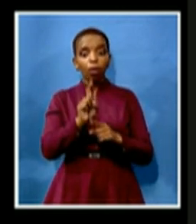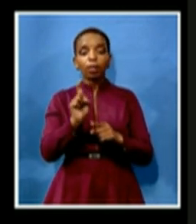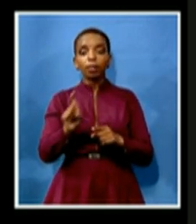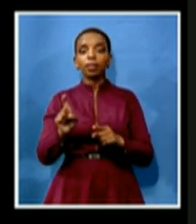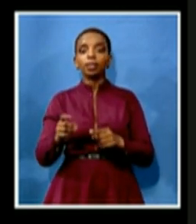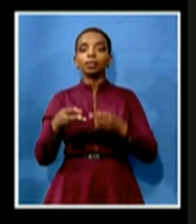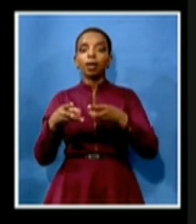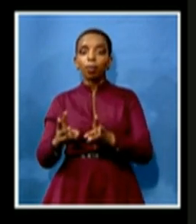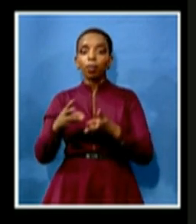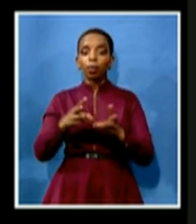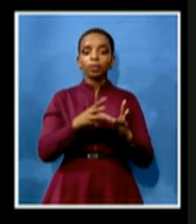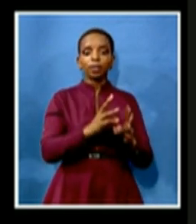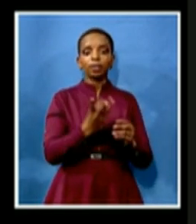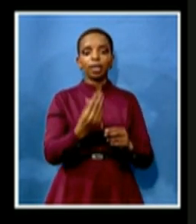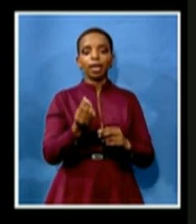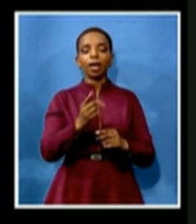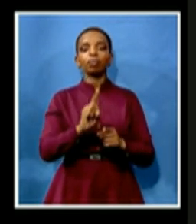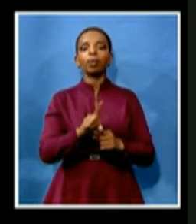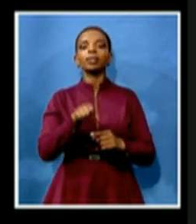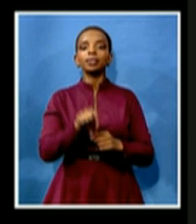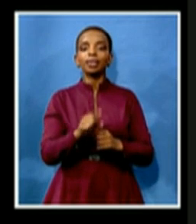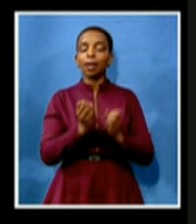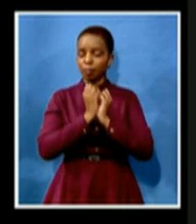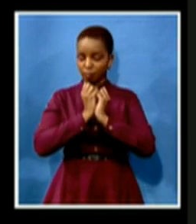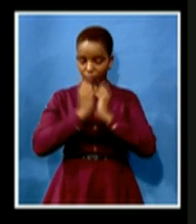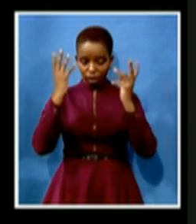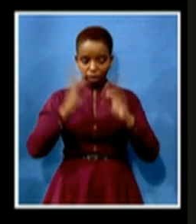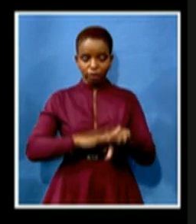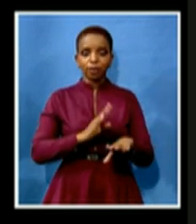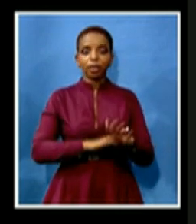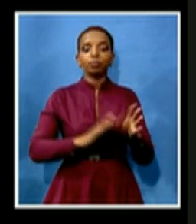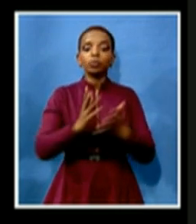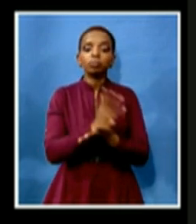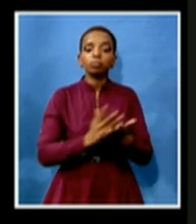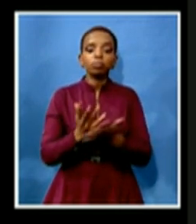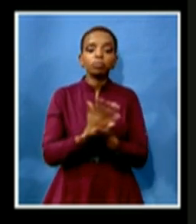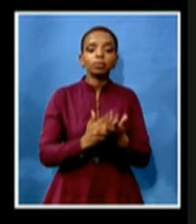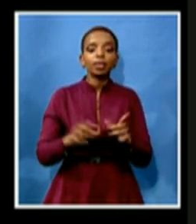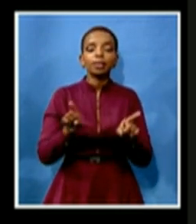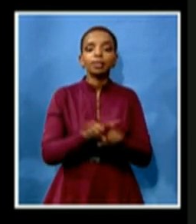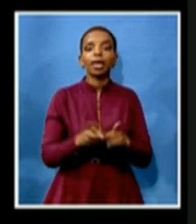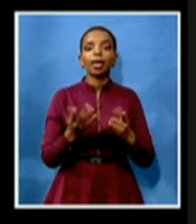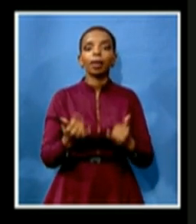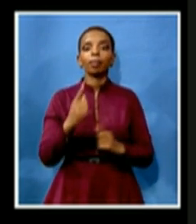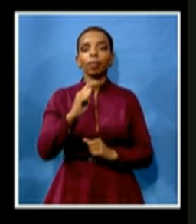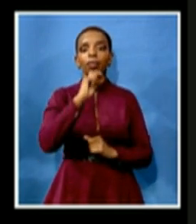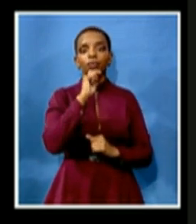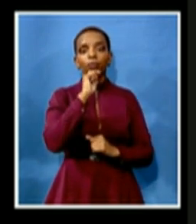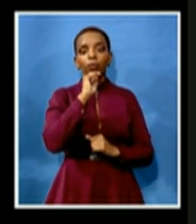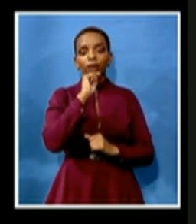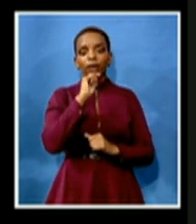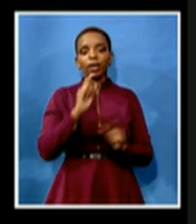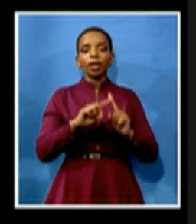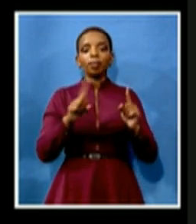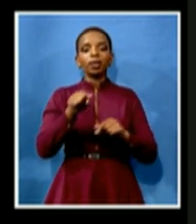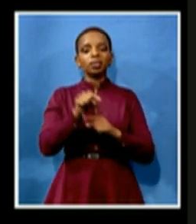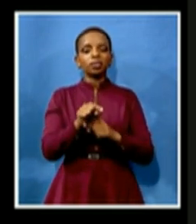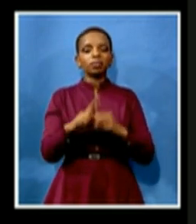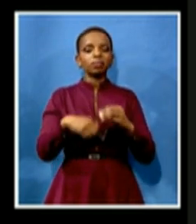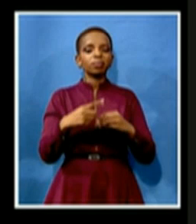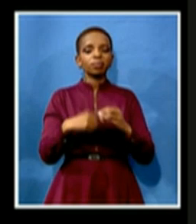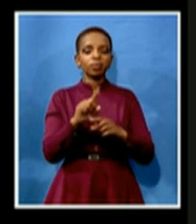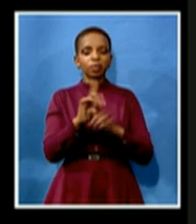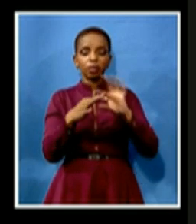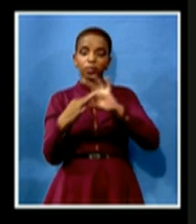morning. And in particular, resurgences upon the lifting of lockdown. And that has not been observed